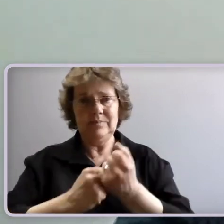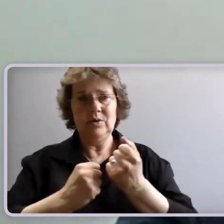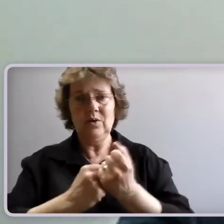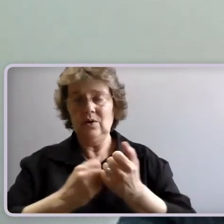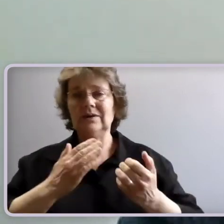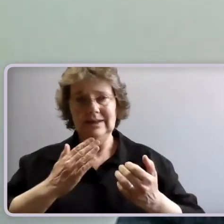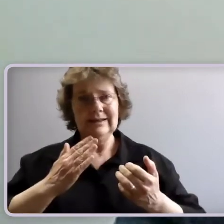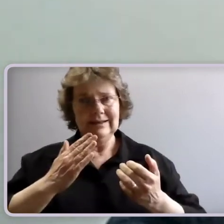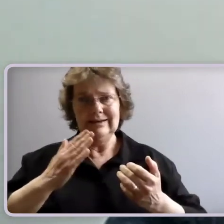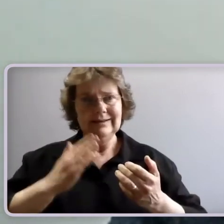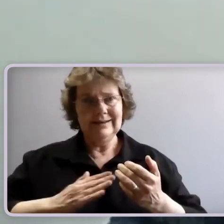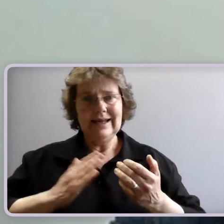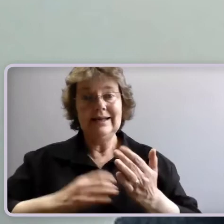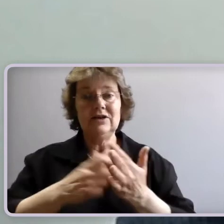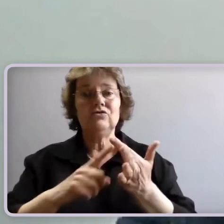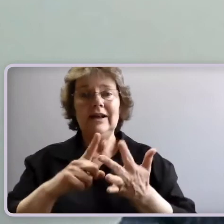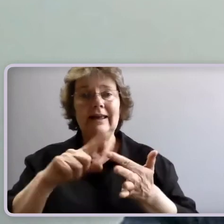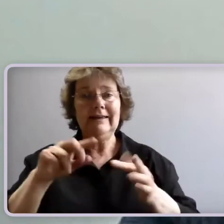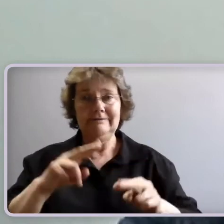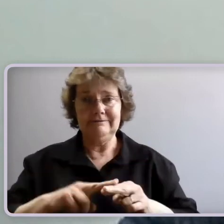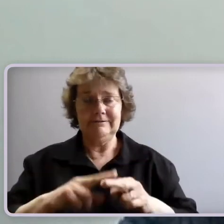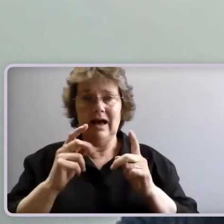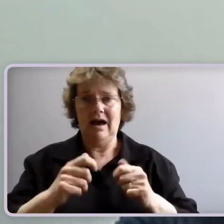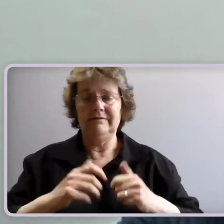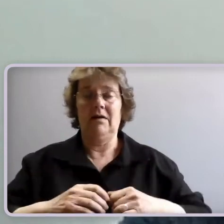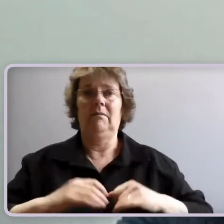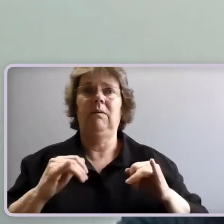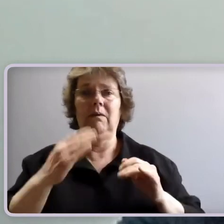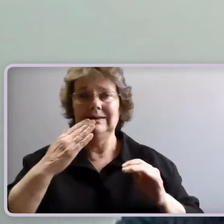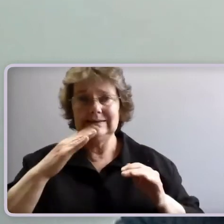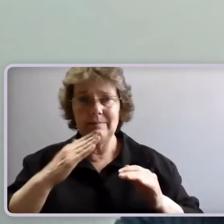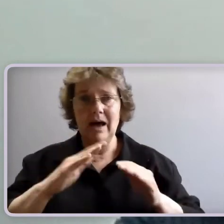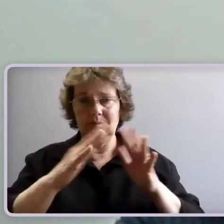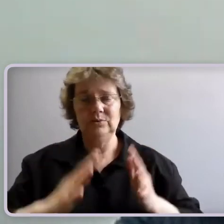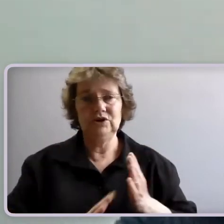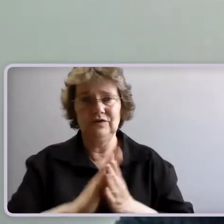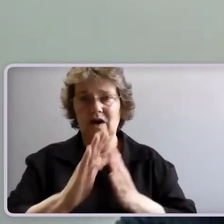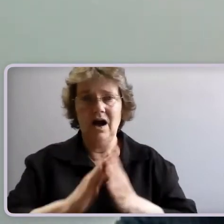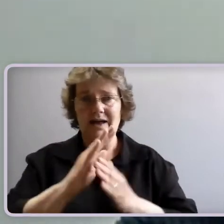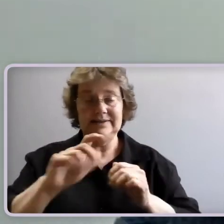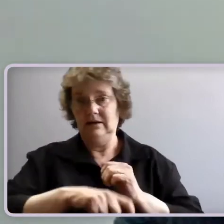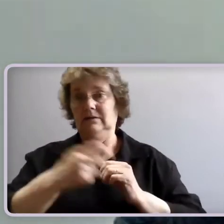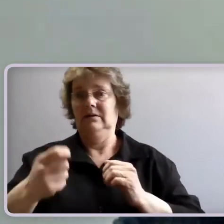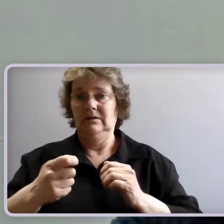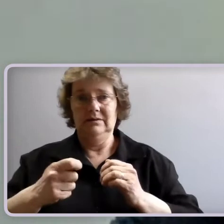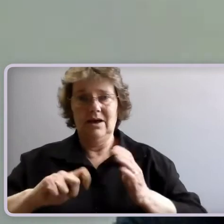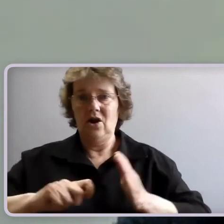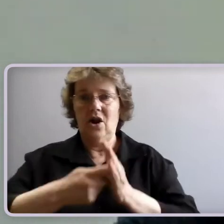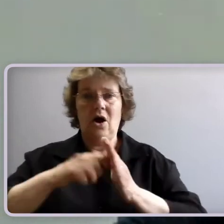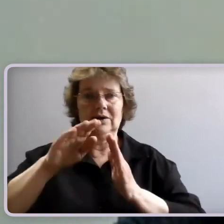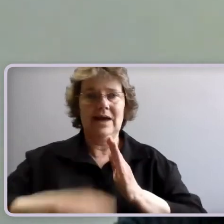traumatic summer, and then to come into a full year of lockdown. And I failed to see